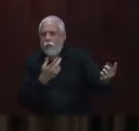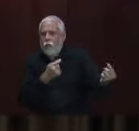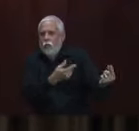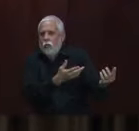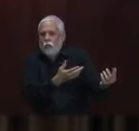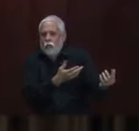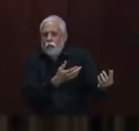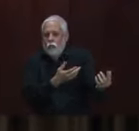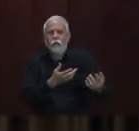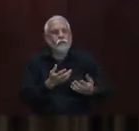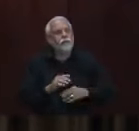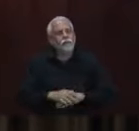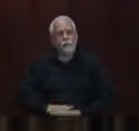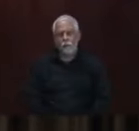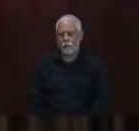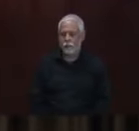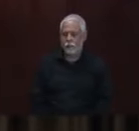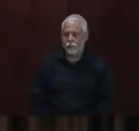of that week.